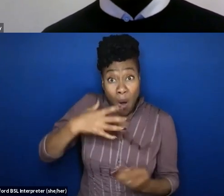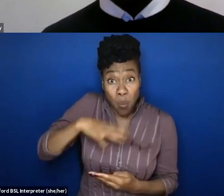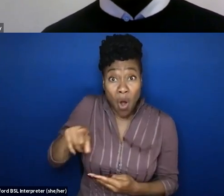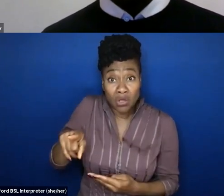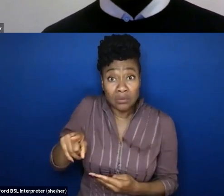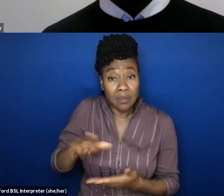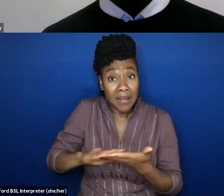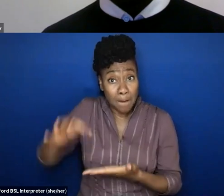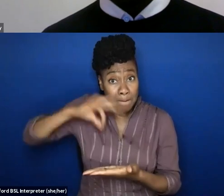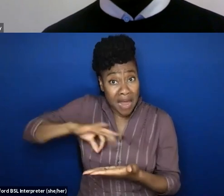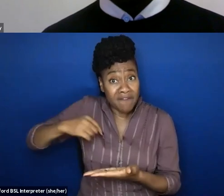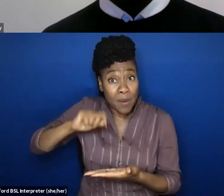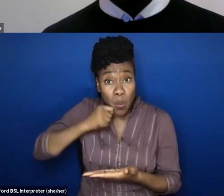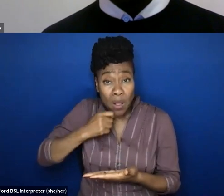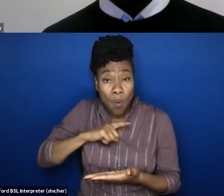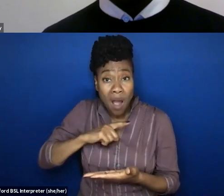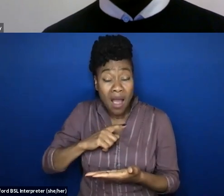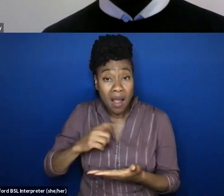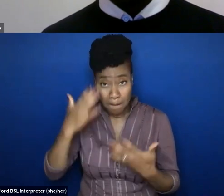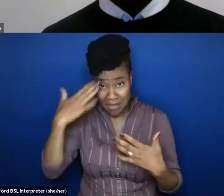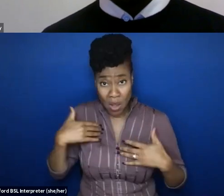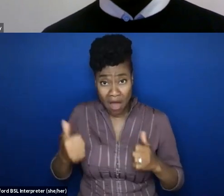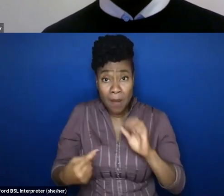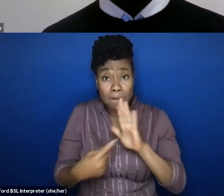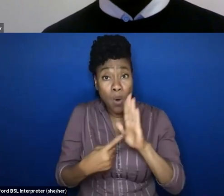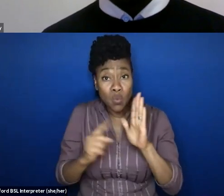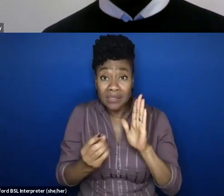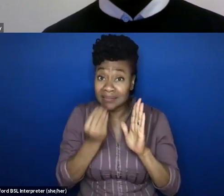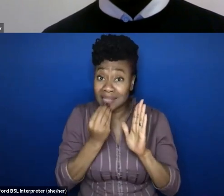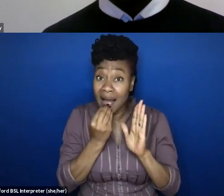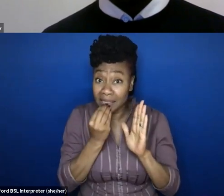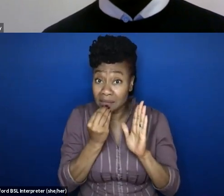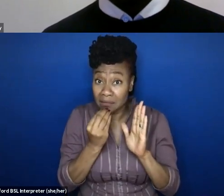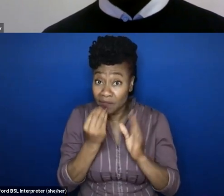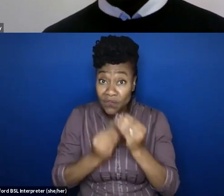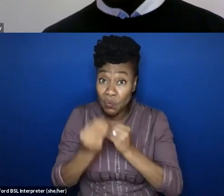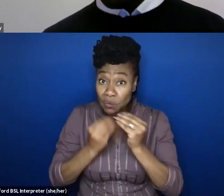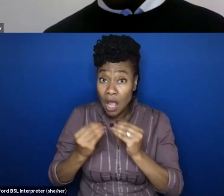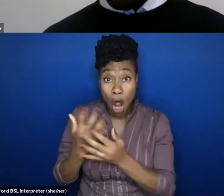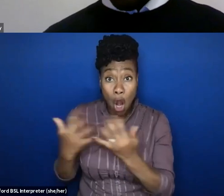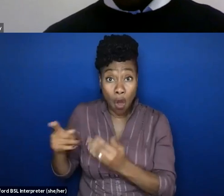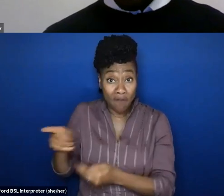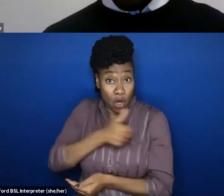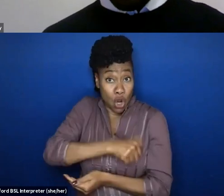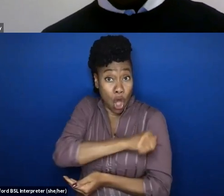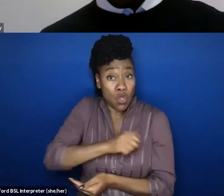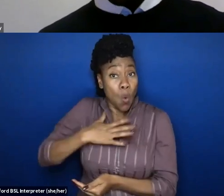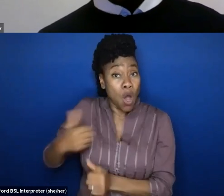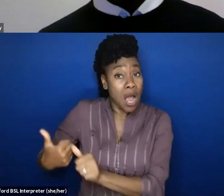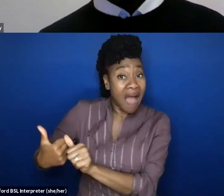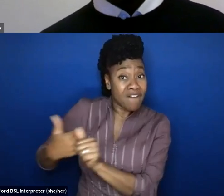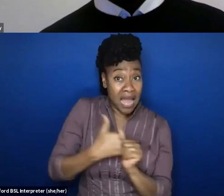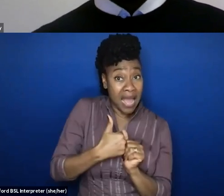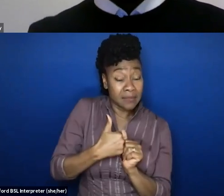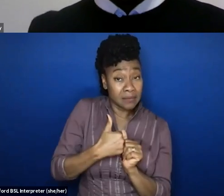your mental health, that many nurses wanted to advocate for me for to have, but their hands were